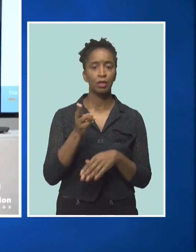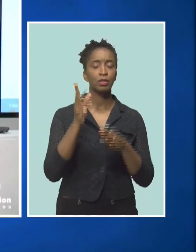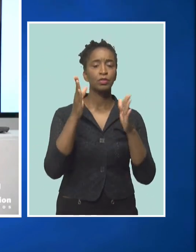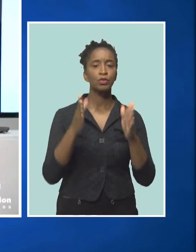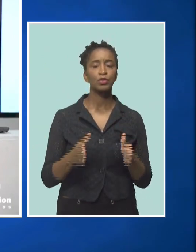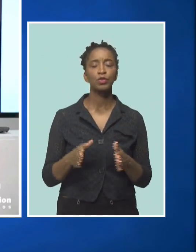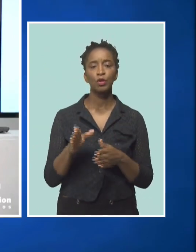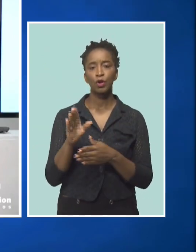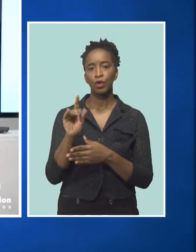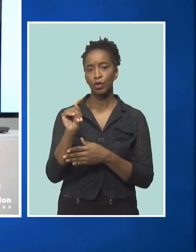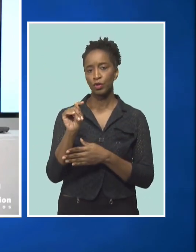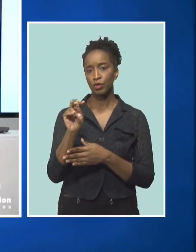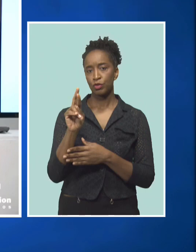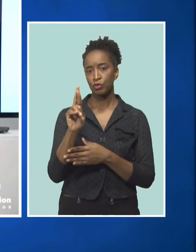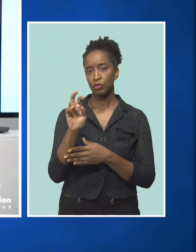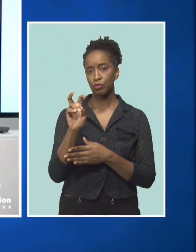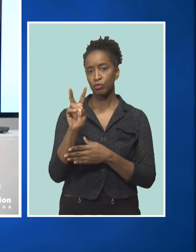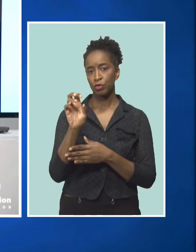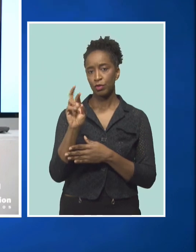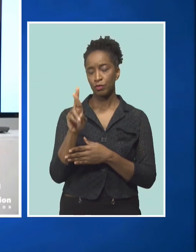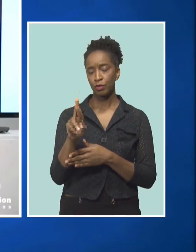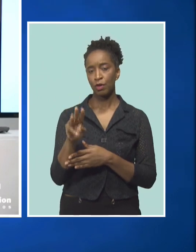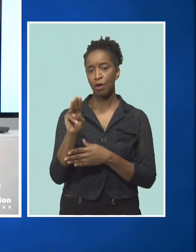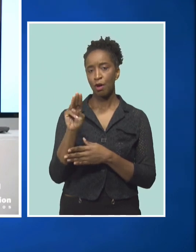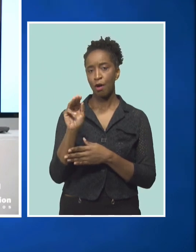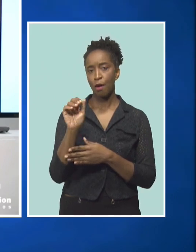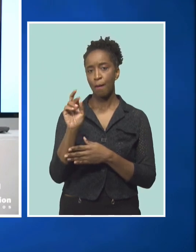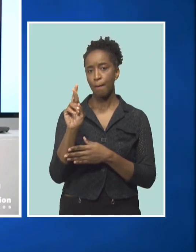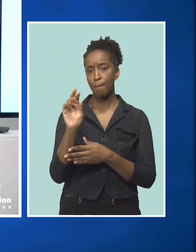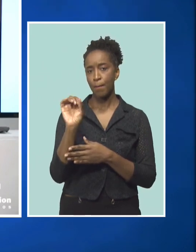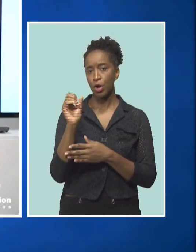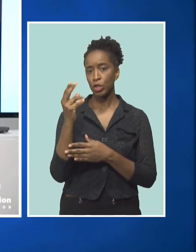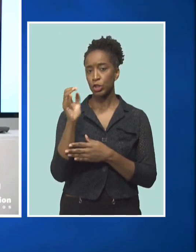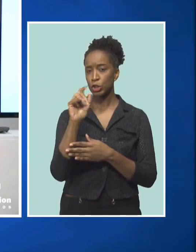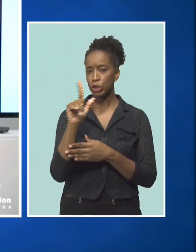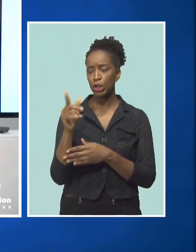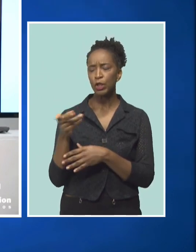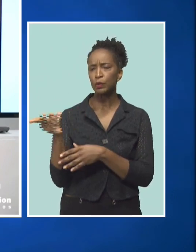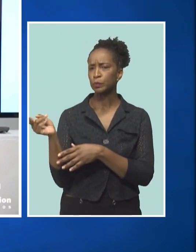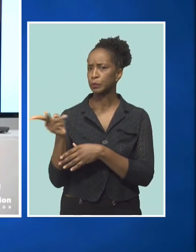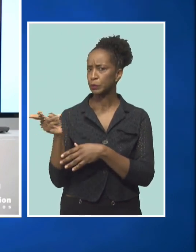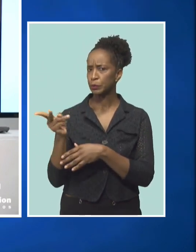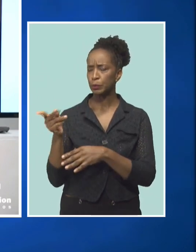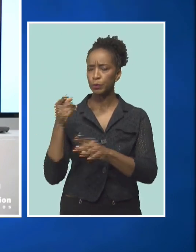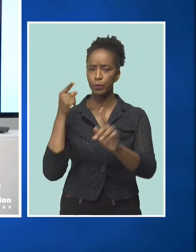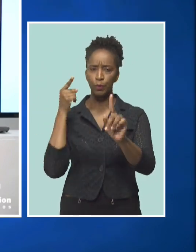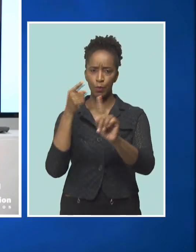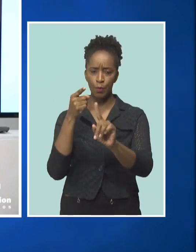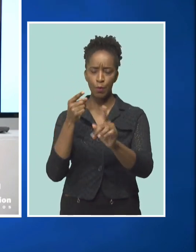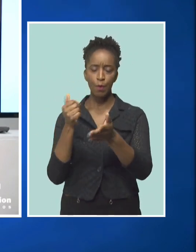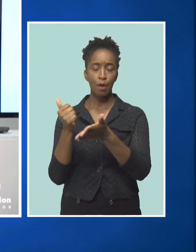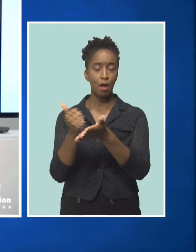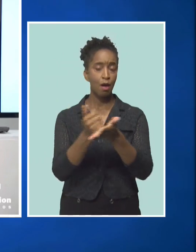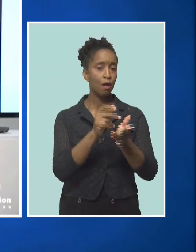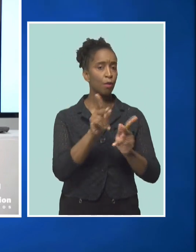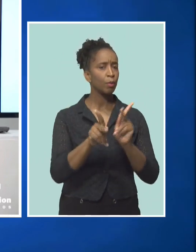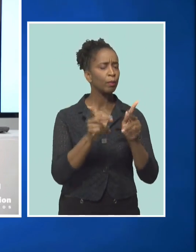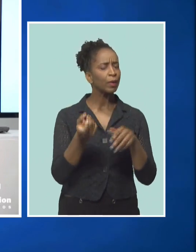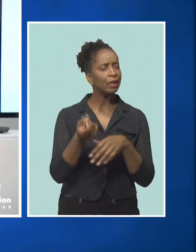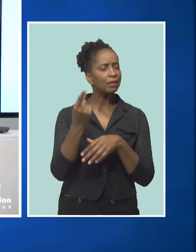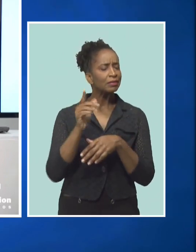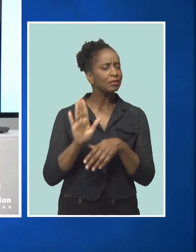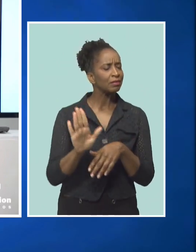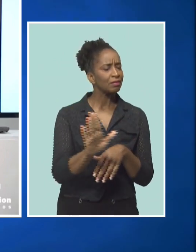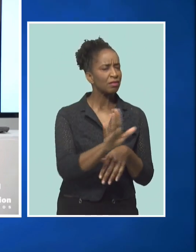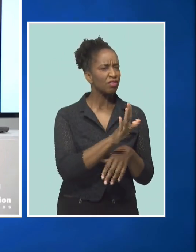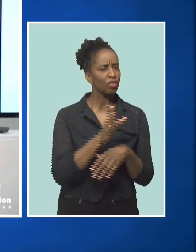the first generation of post-independence Barbadians whose mission was centered on helping Barbadians to understand who they are